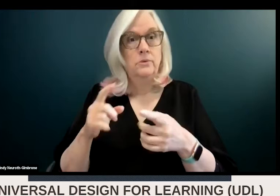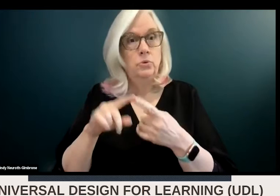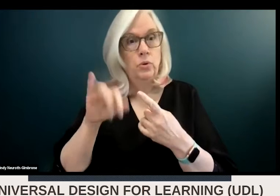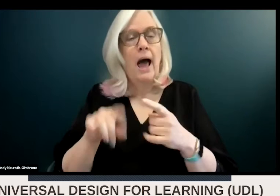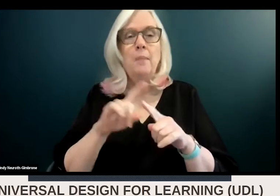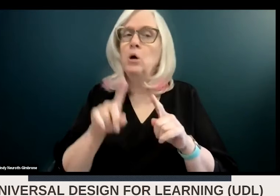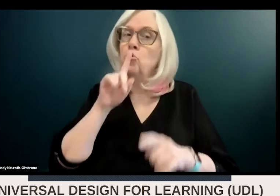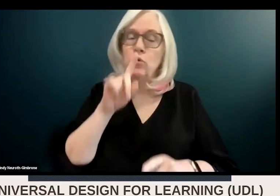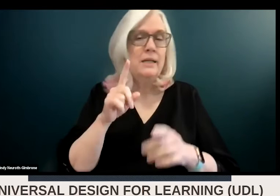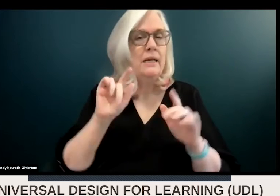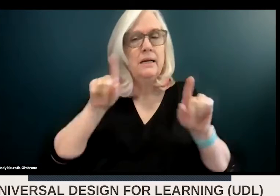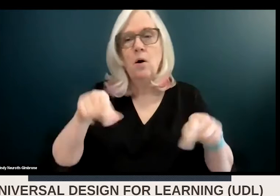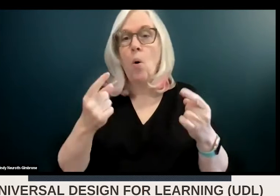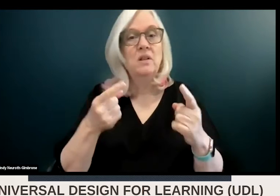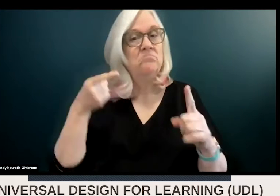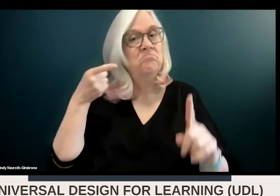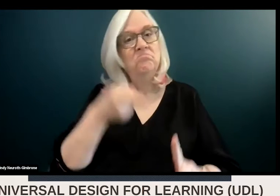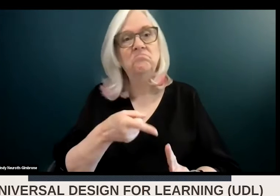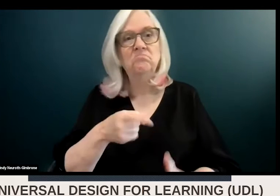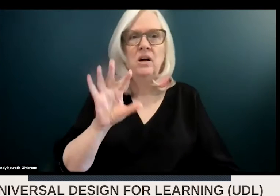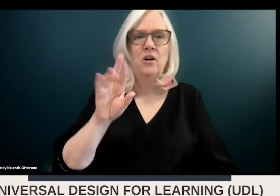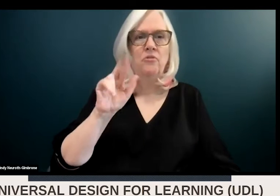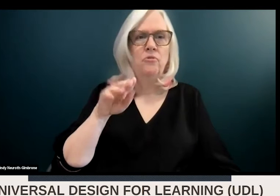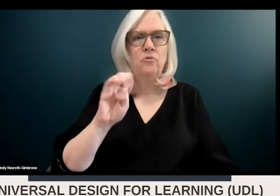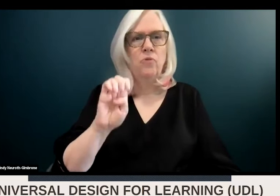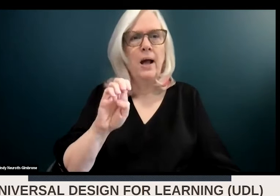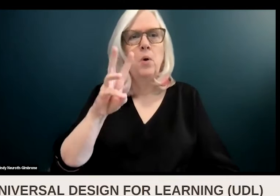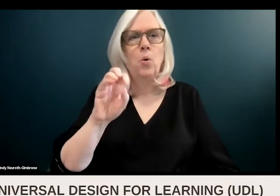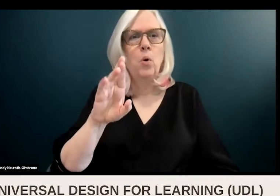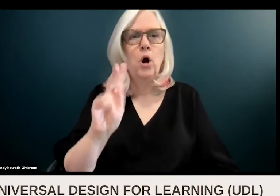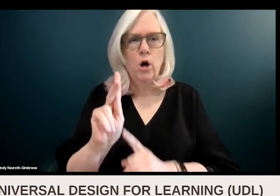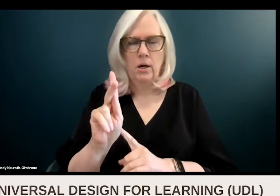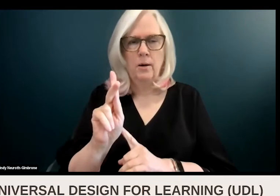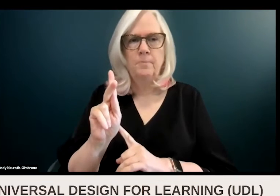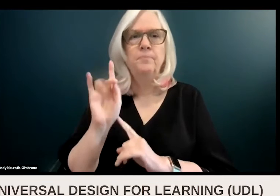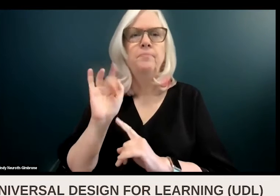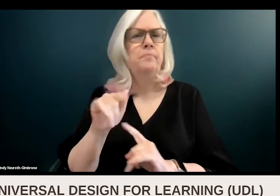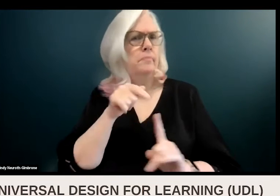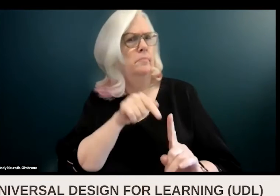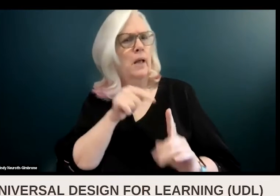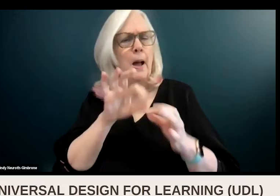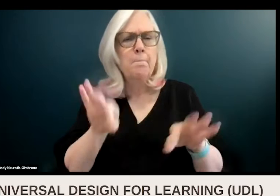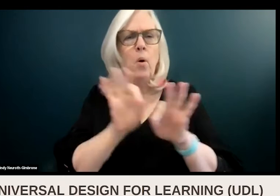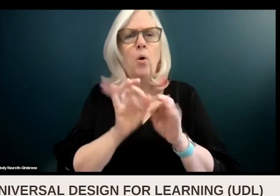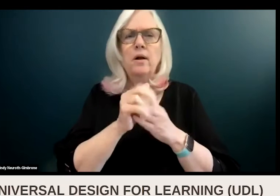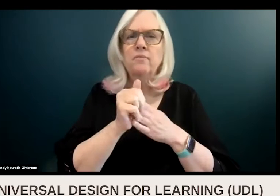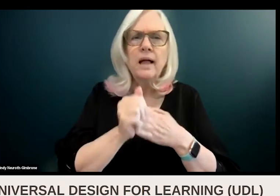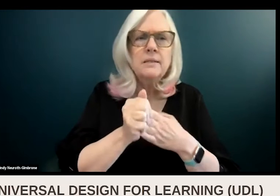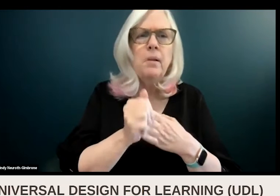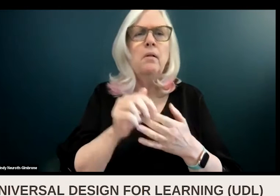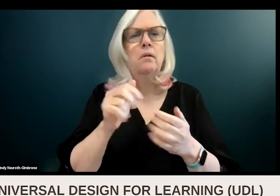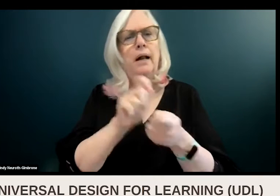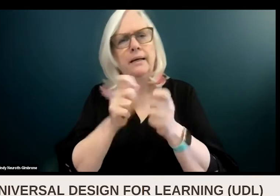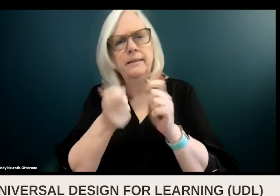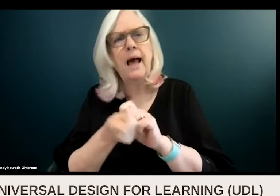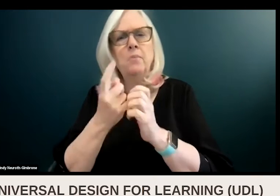and development. It exists on flexibility and also being able to adapt to what fits your needs as an instructor and the